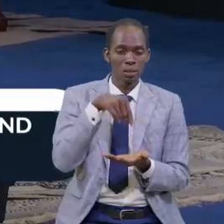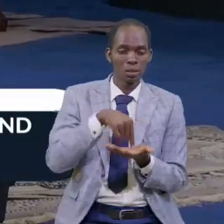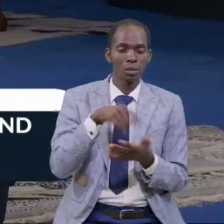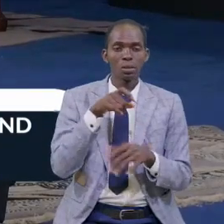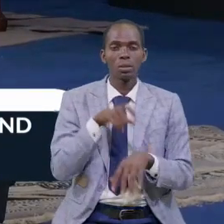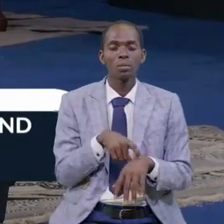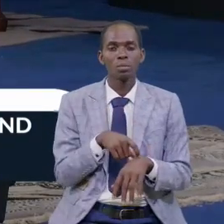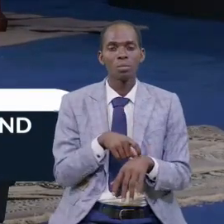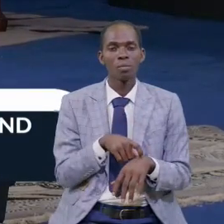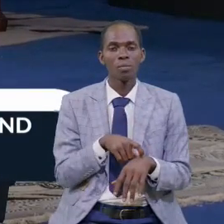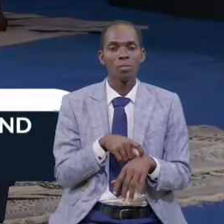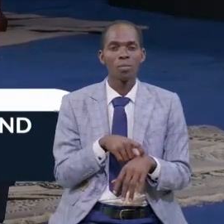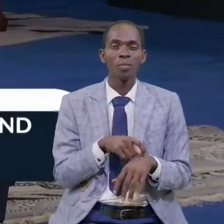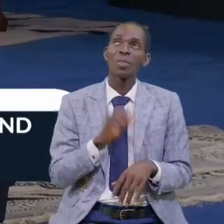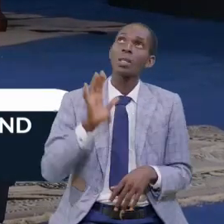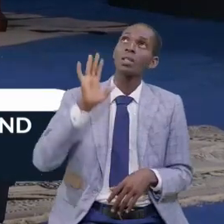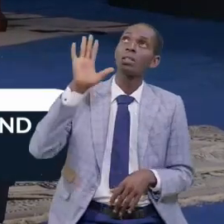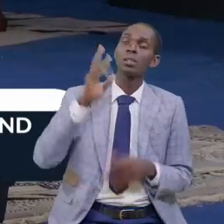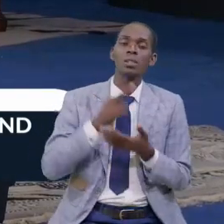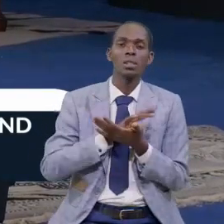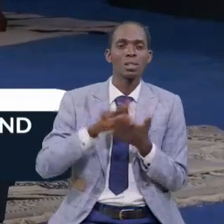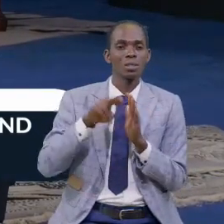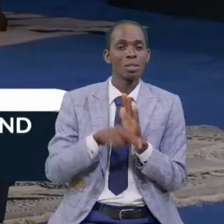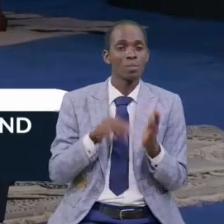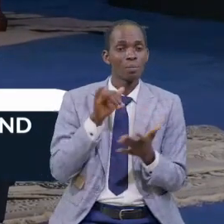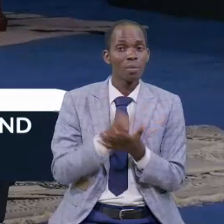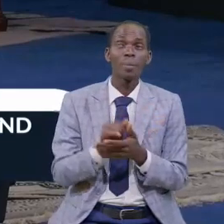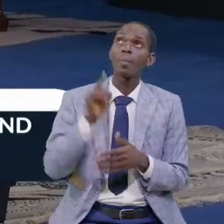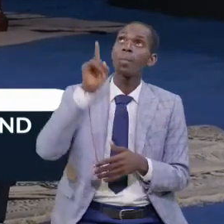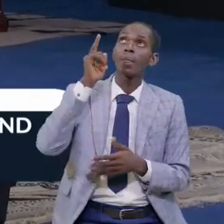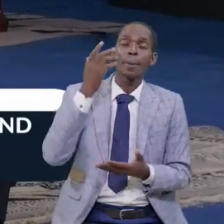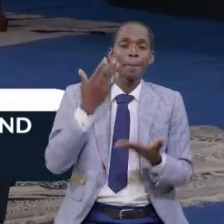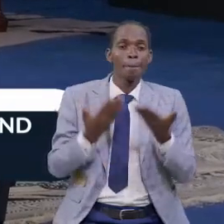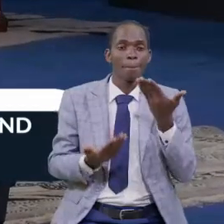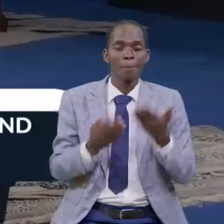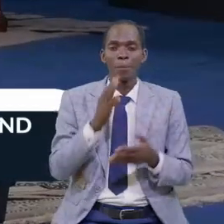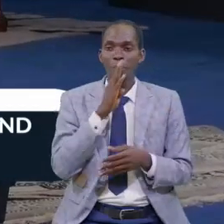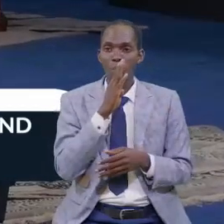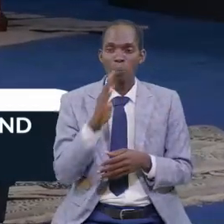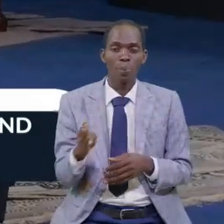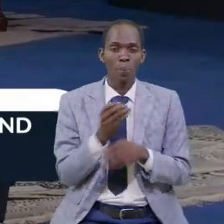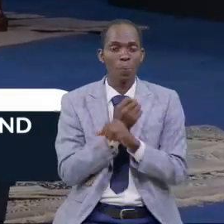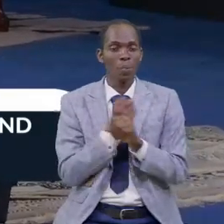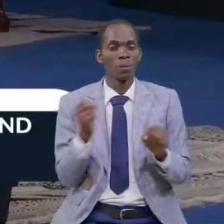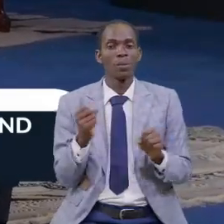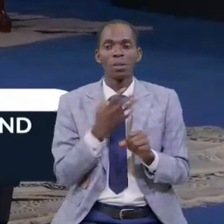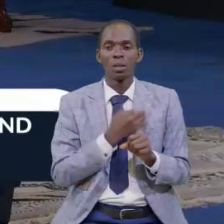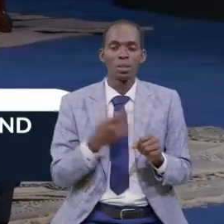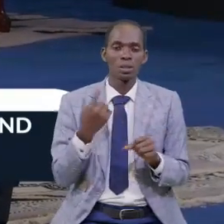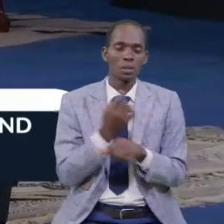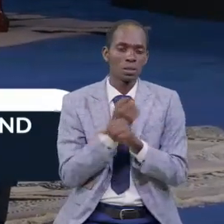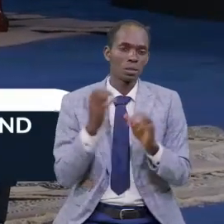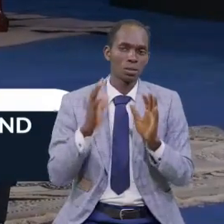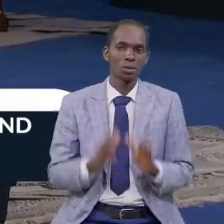is righteousness, that he might be just and the justifier. Is